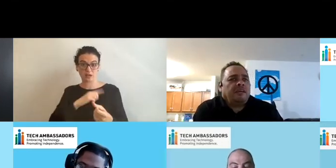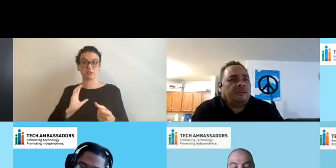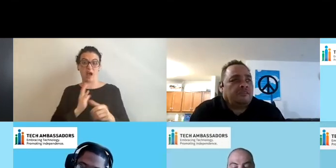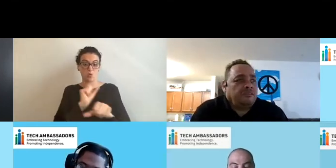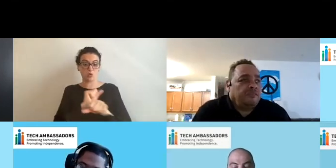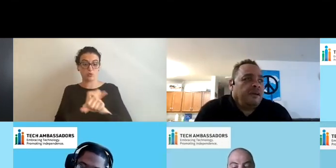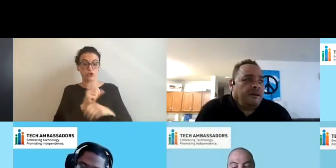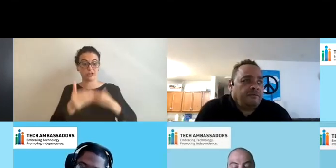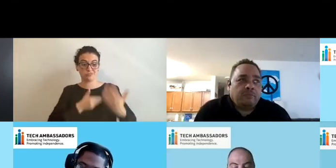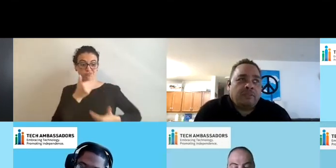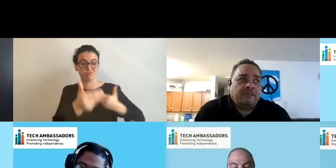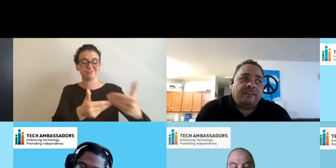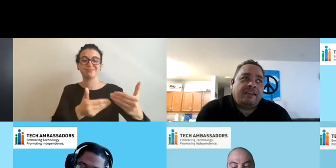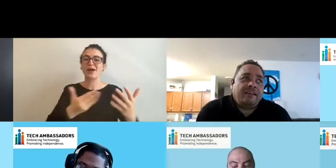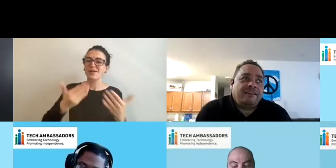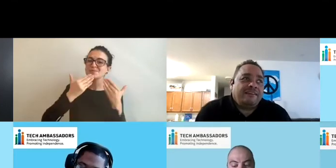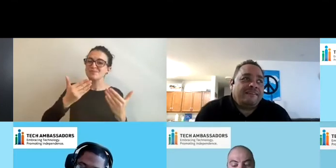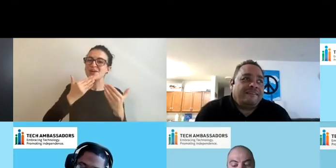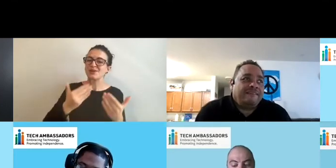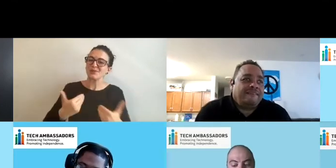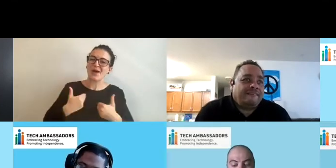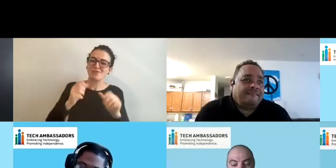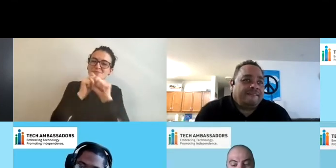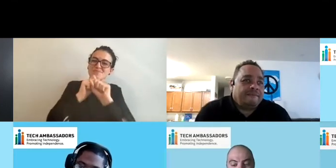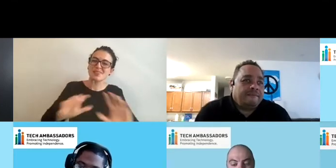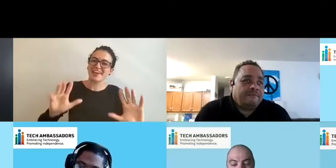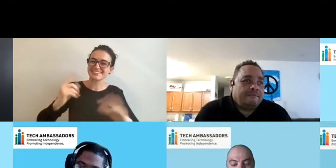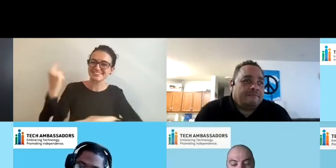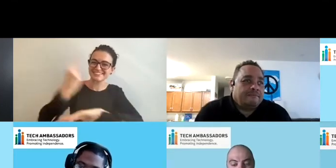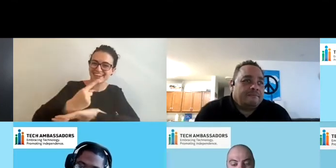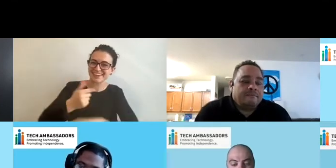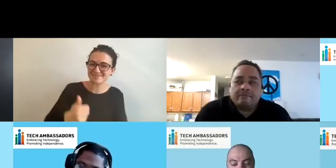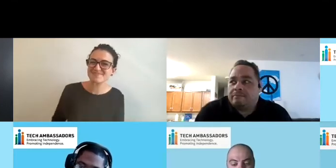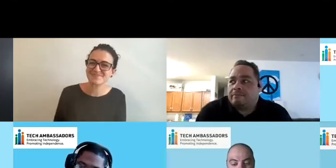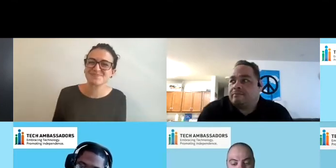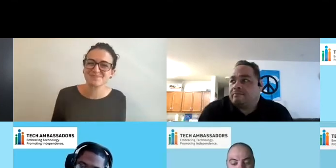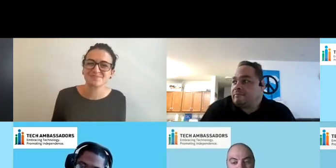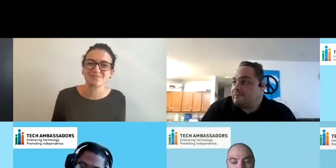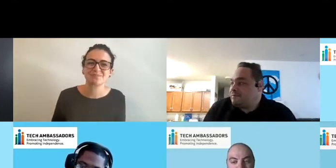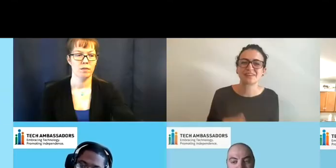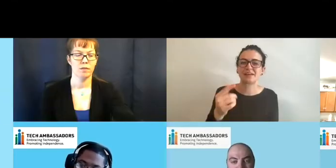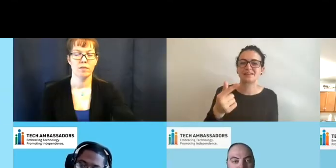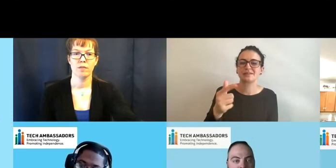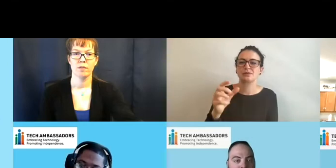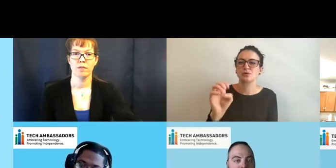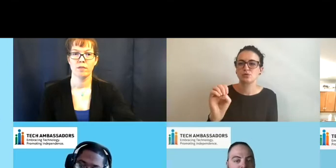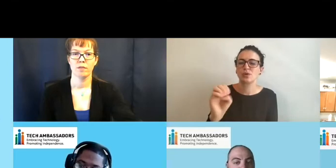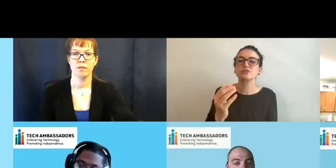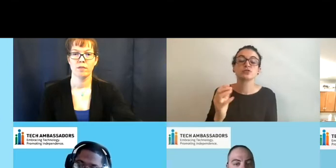Thanks. Have a blessed day. All right. Wonderful. Thank you, Robert.